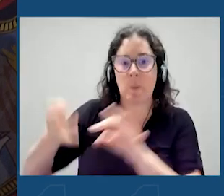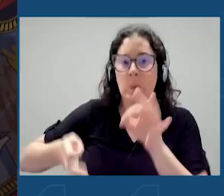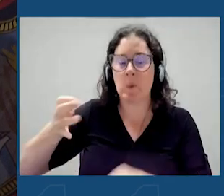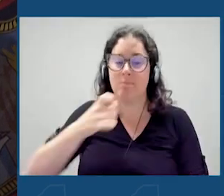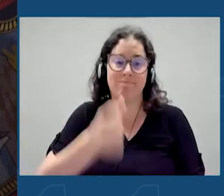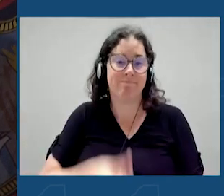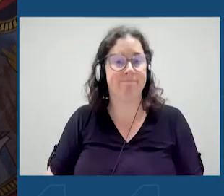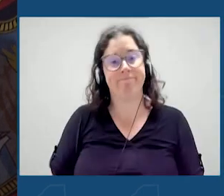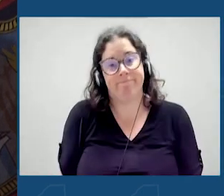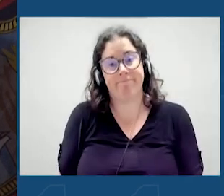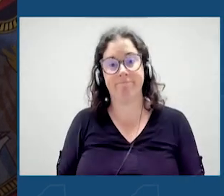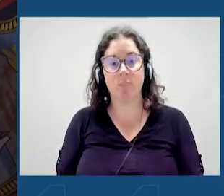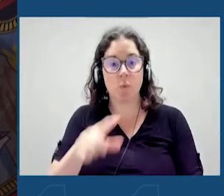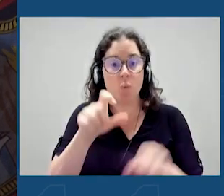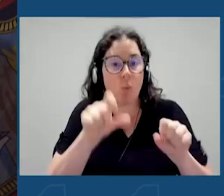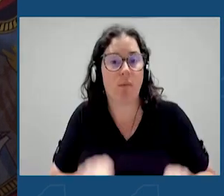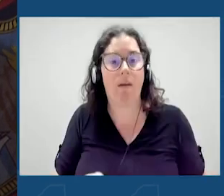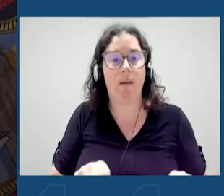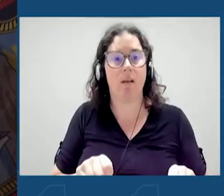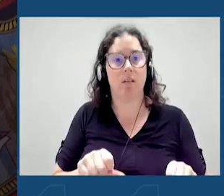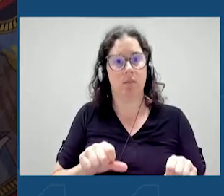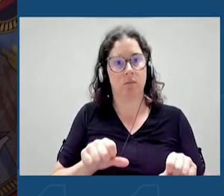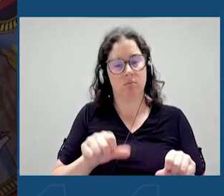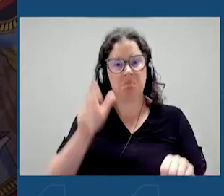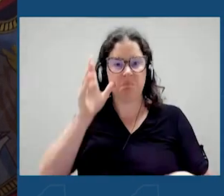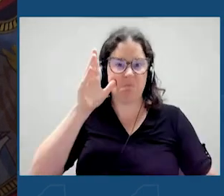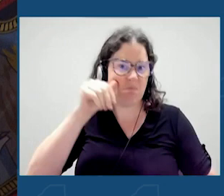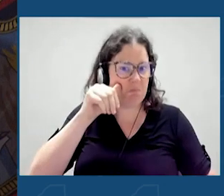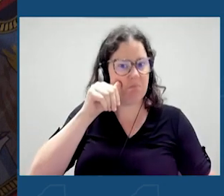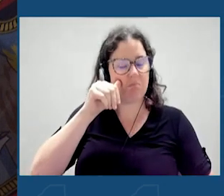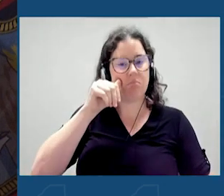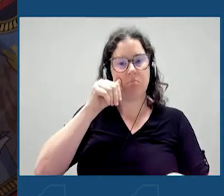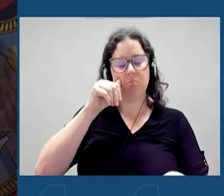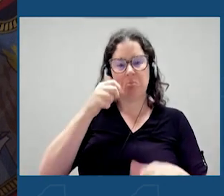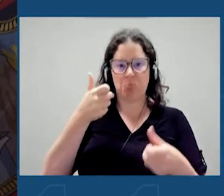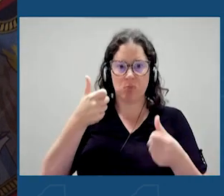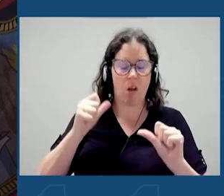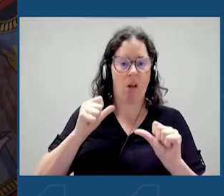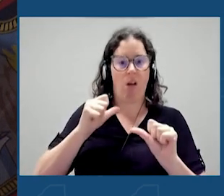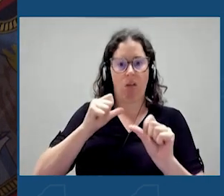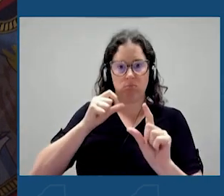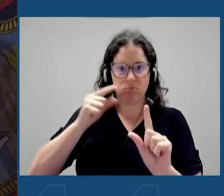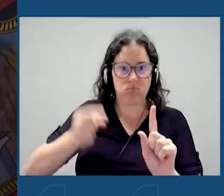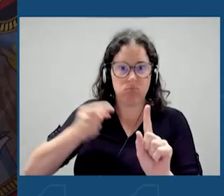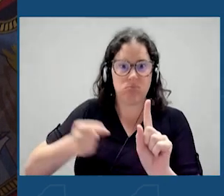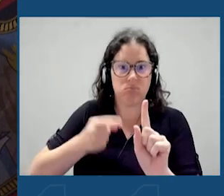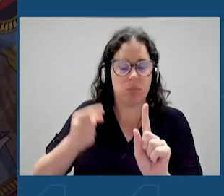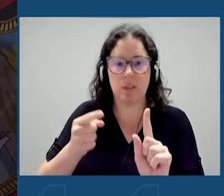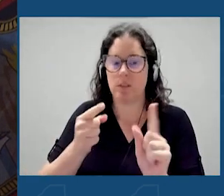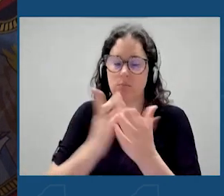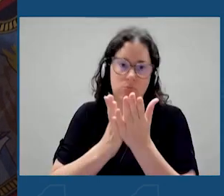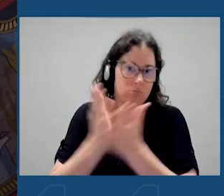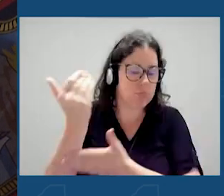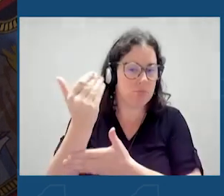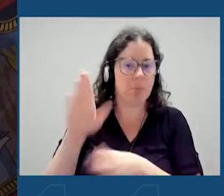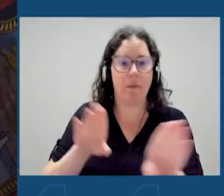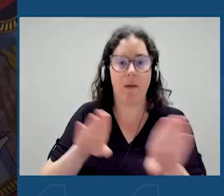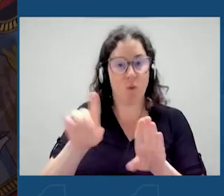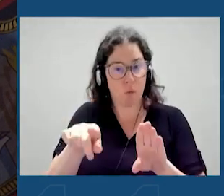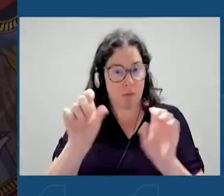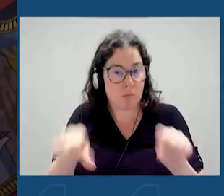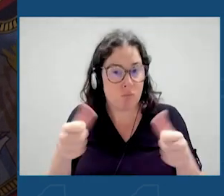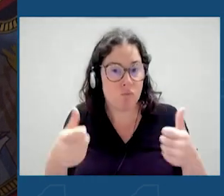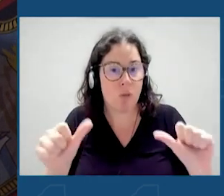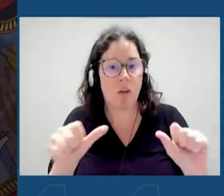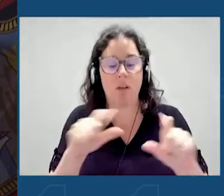you can continue hell-bent down your path on continuing this radical behavior, but we'll be just